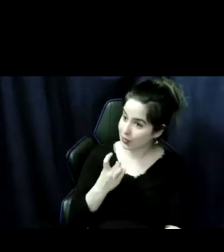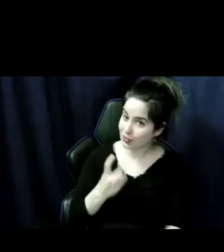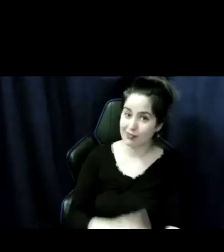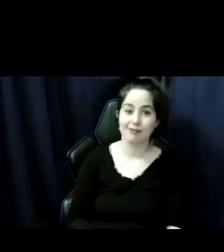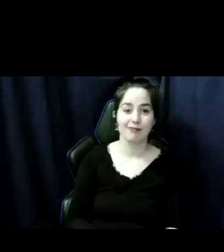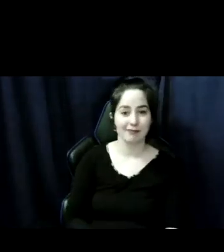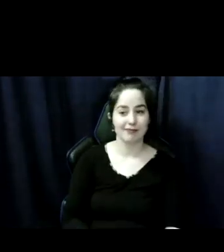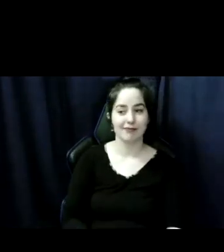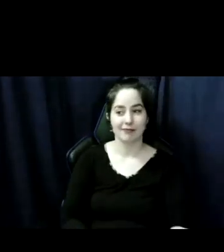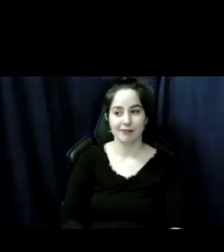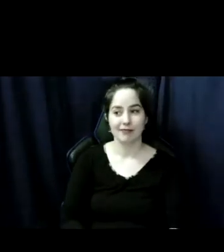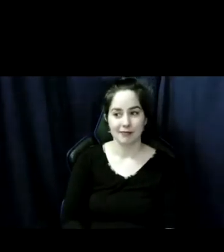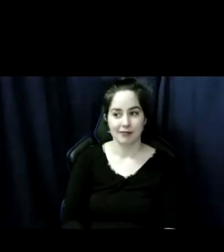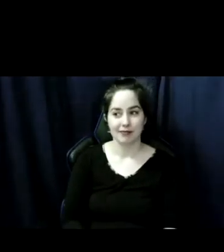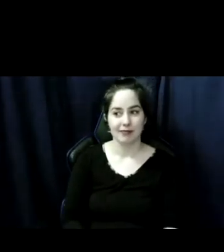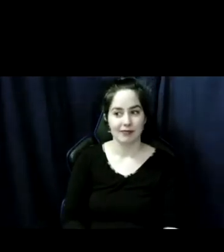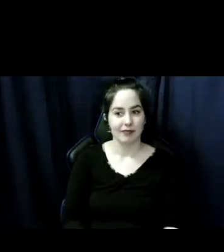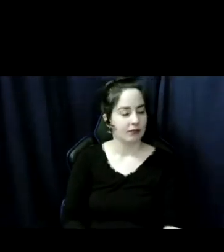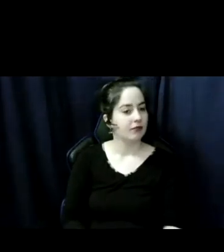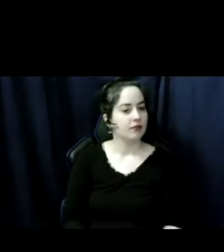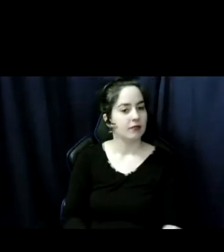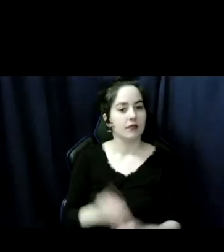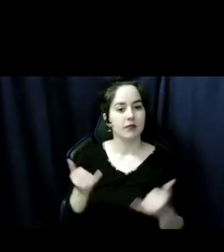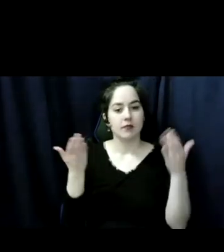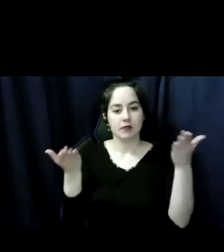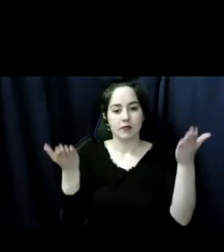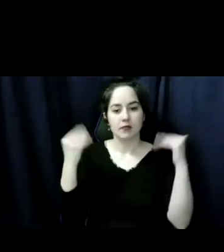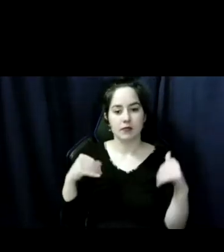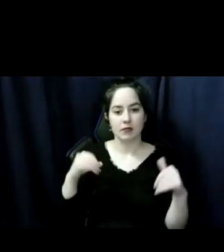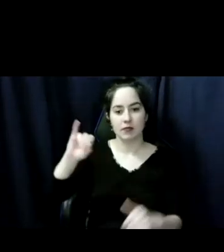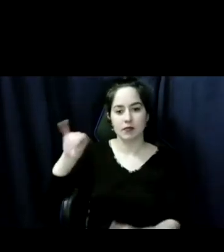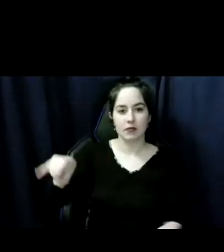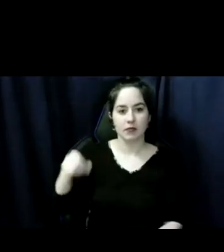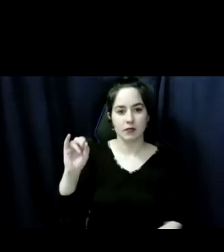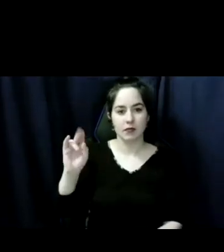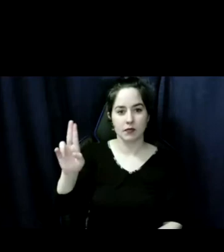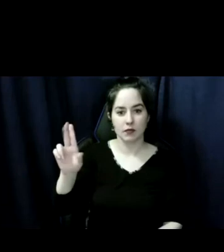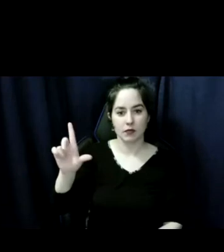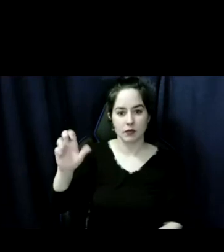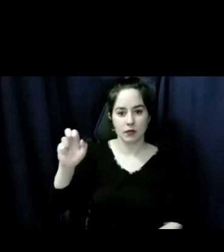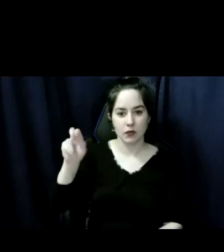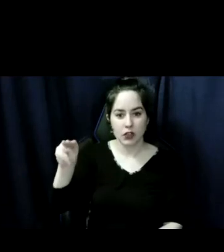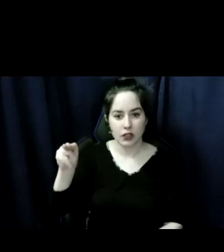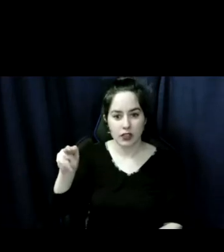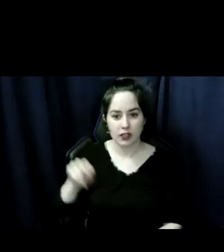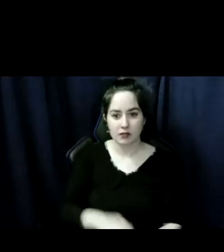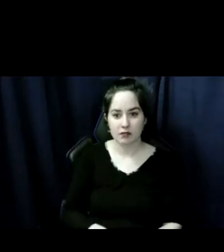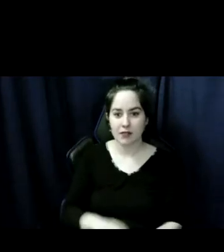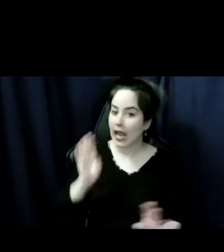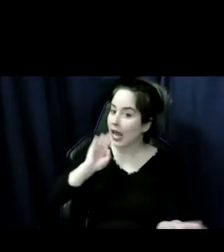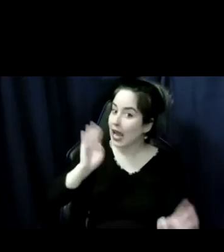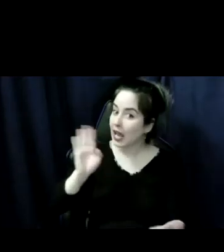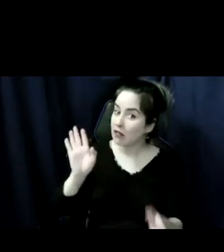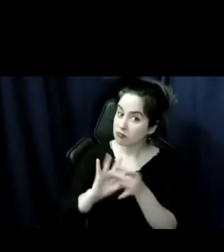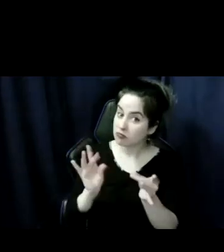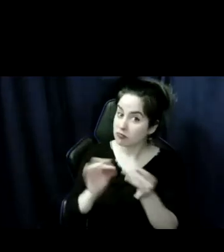Okay, Julian. Hi, Julian. You can speak now.